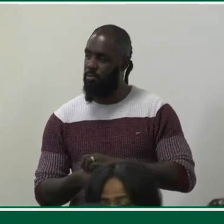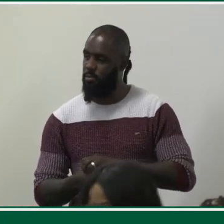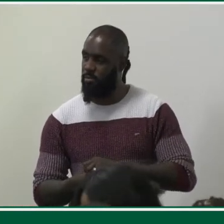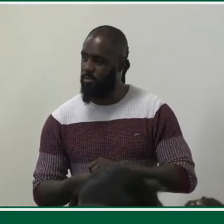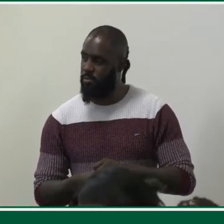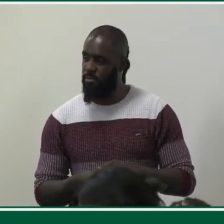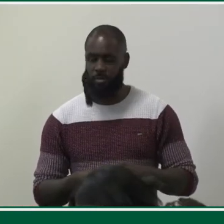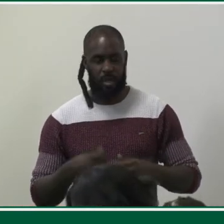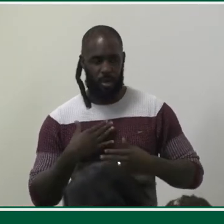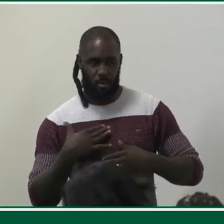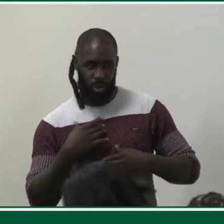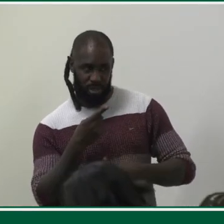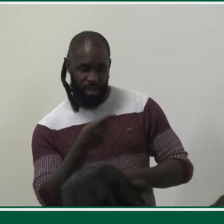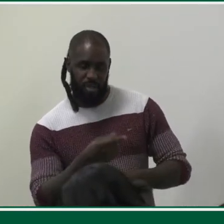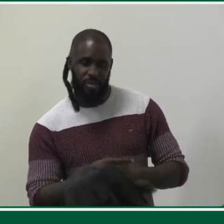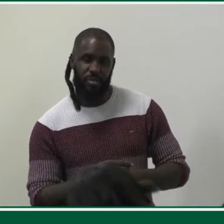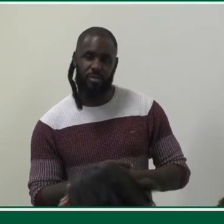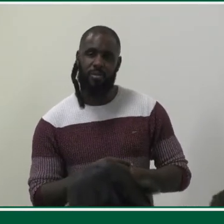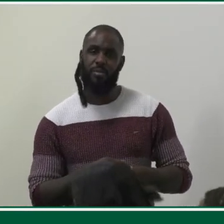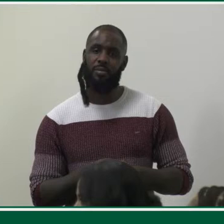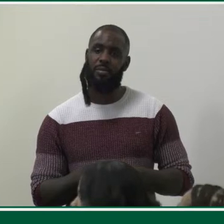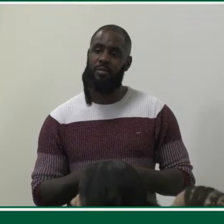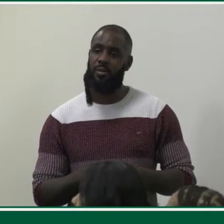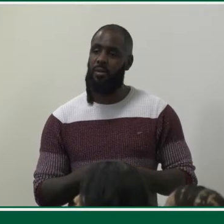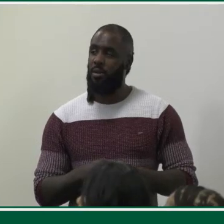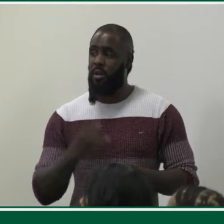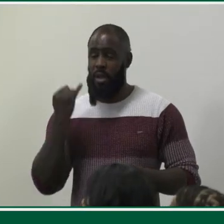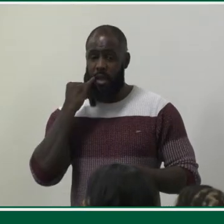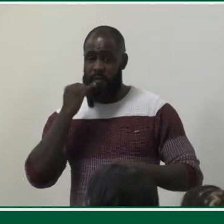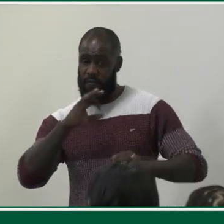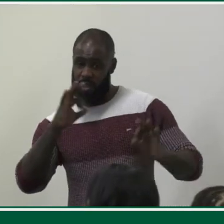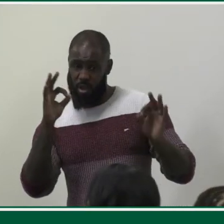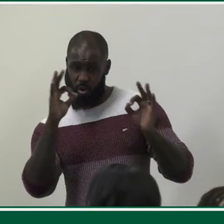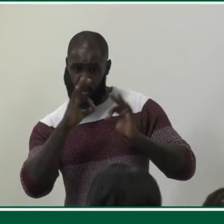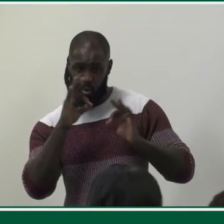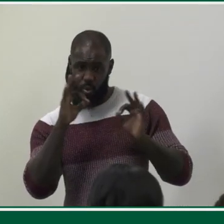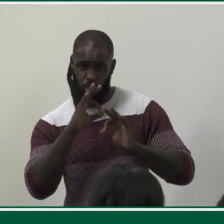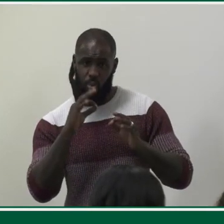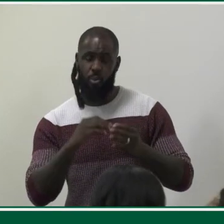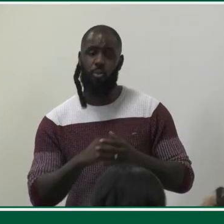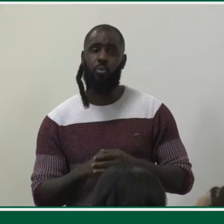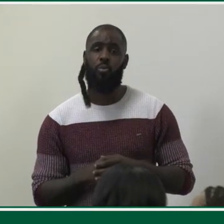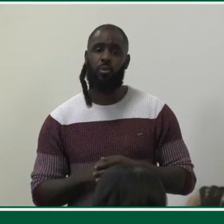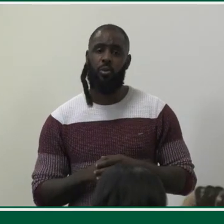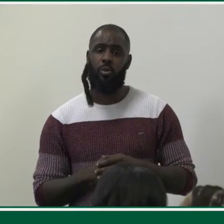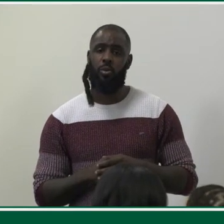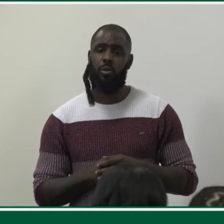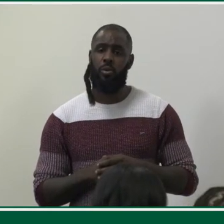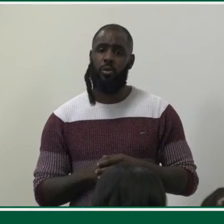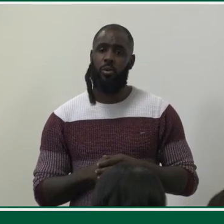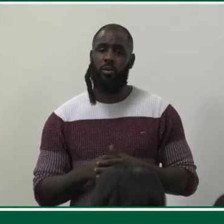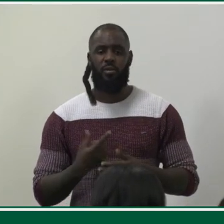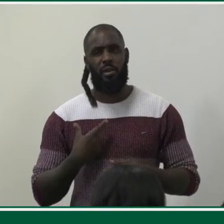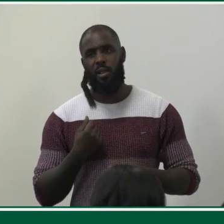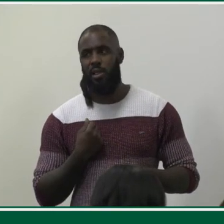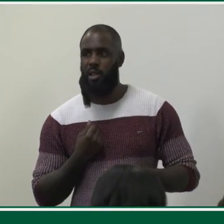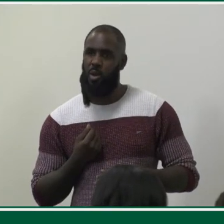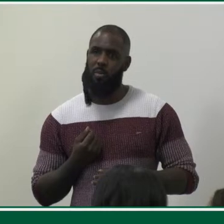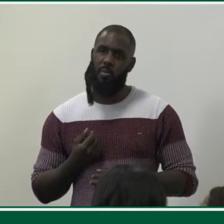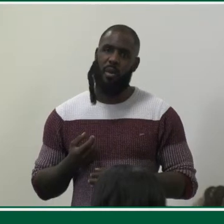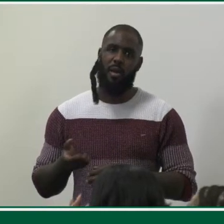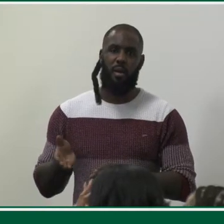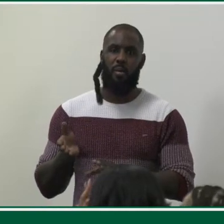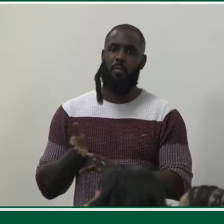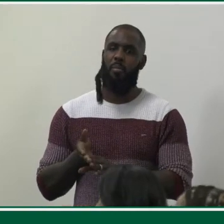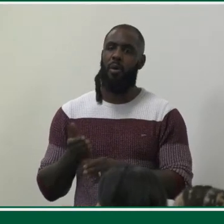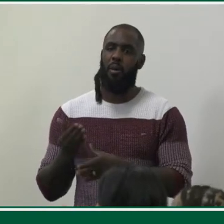We appreciate you. And for those who don't know, actually, he probably gets annoyed when I bring this up because I bring it up so often,